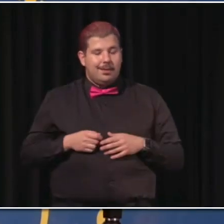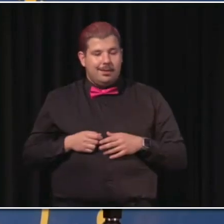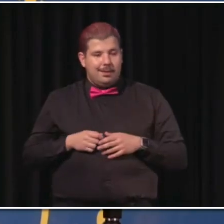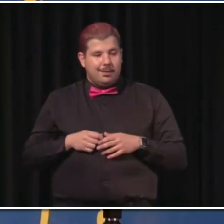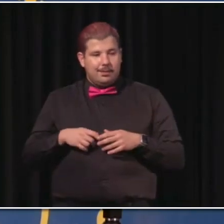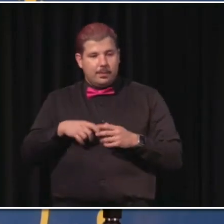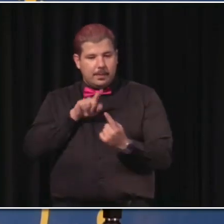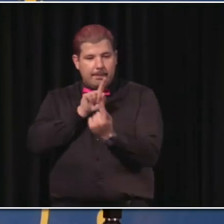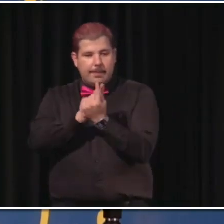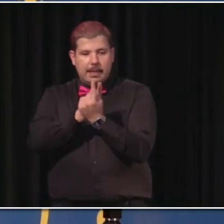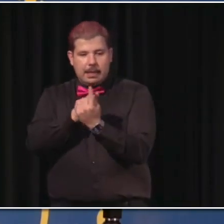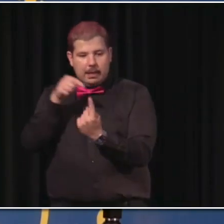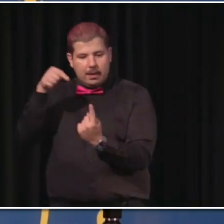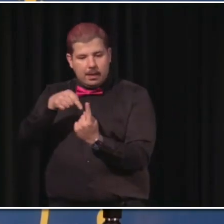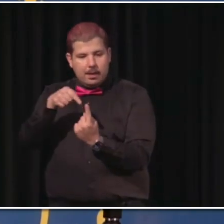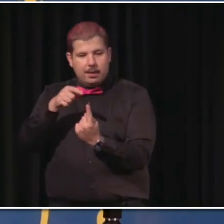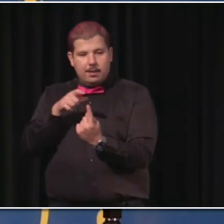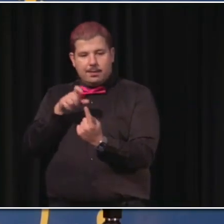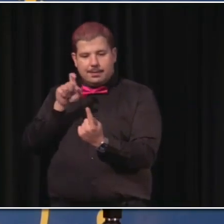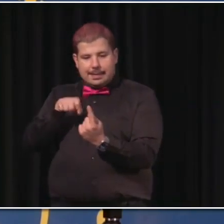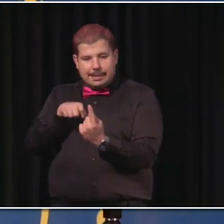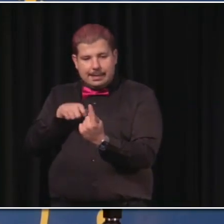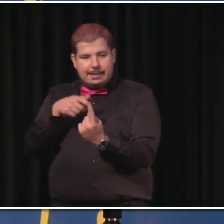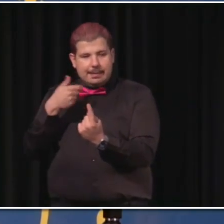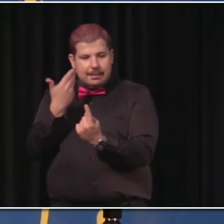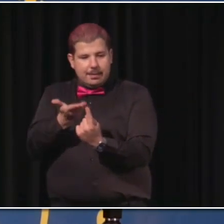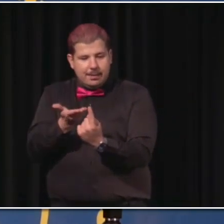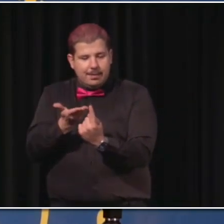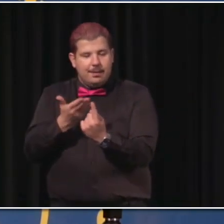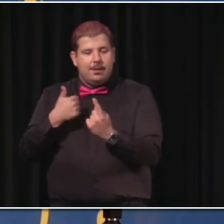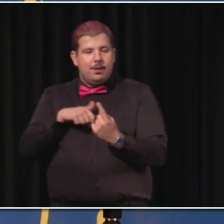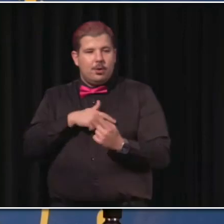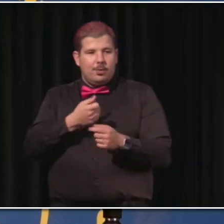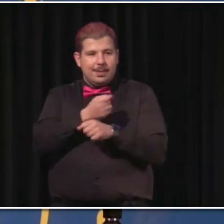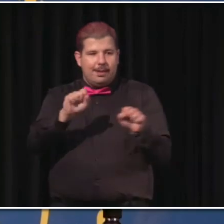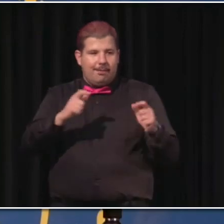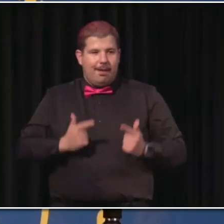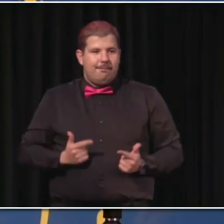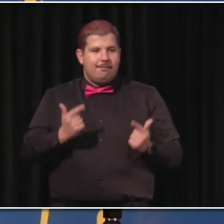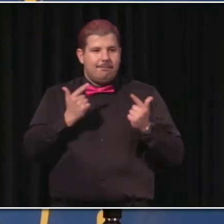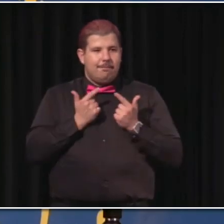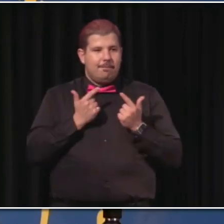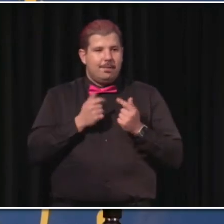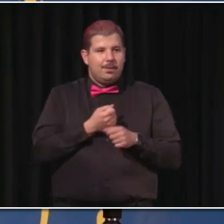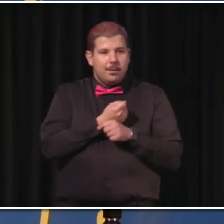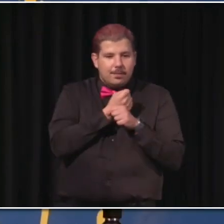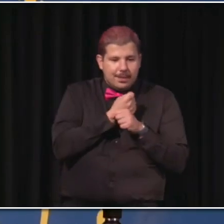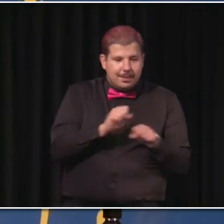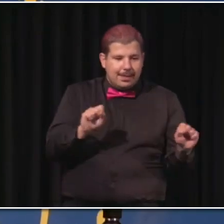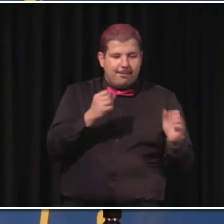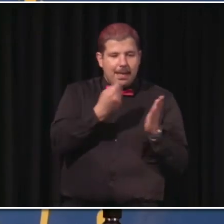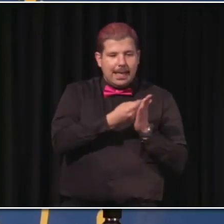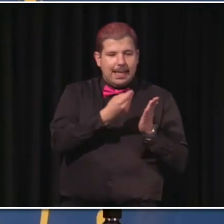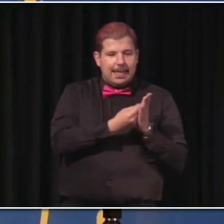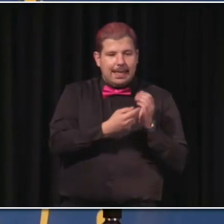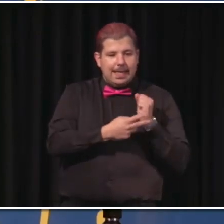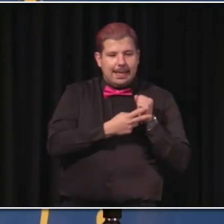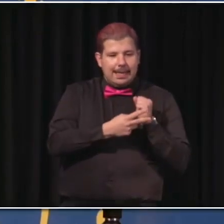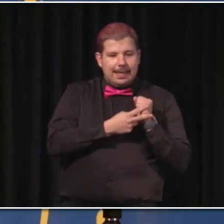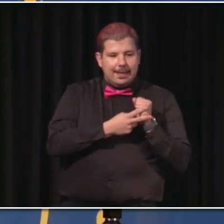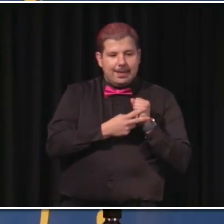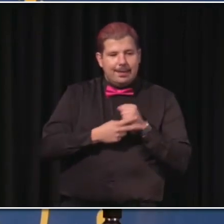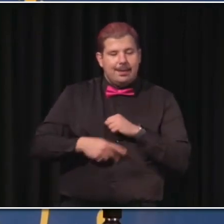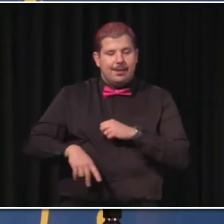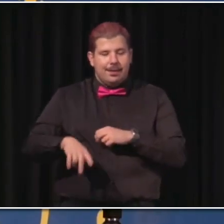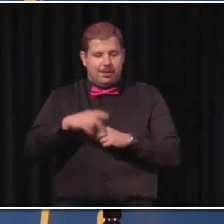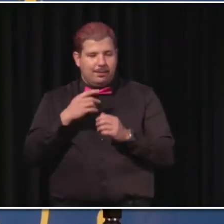they're at and give them what they need, we save lives, we save money, and we build a